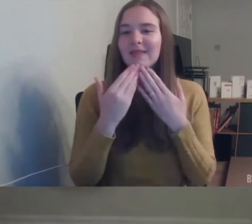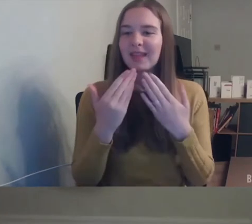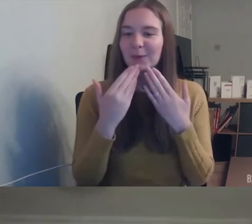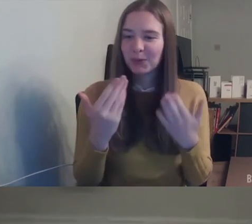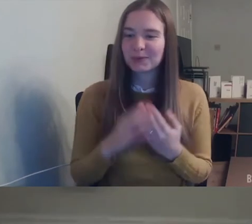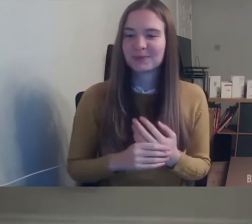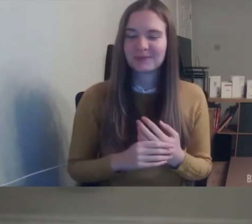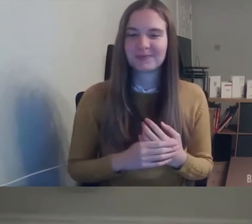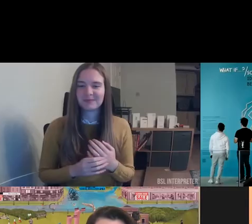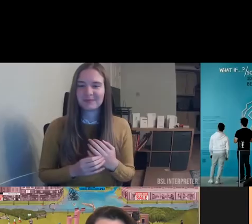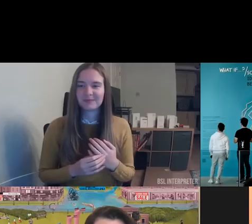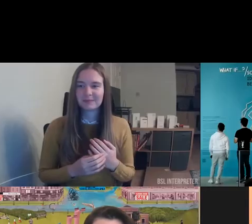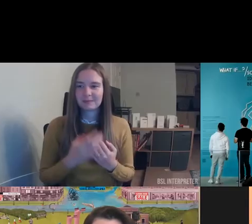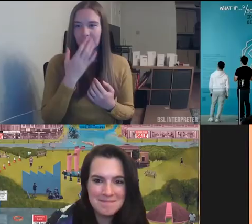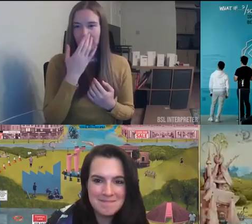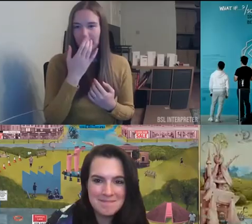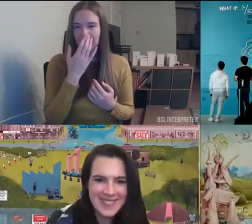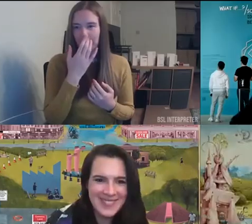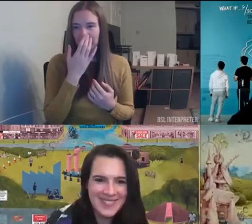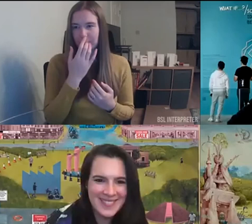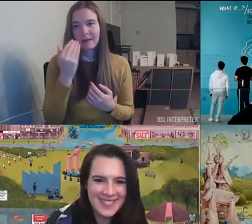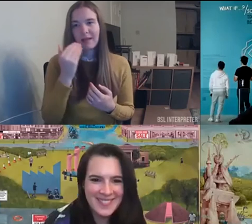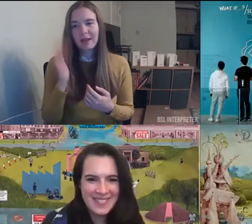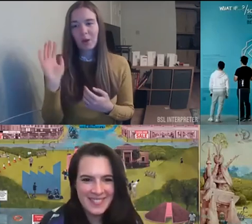I think we've got everyone back in.